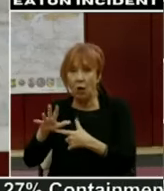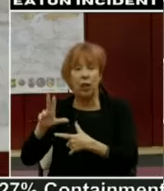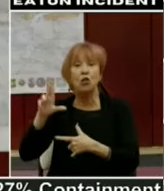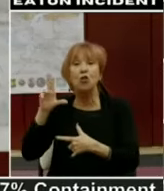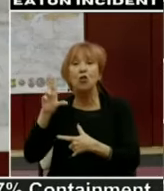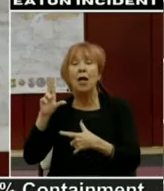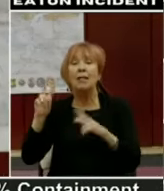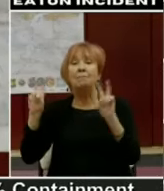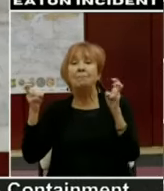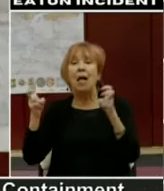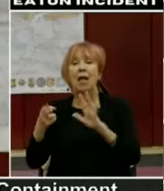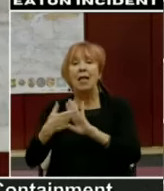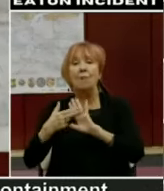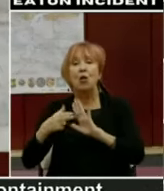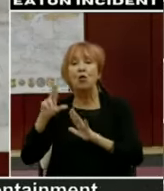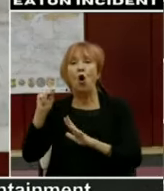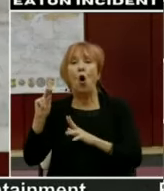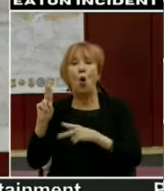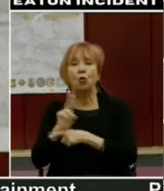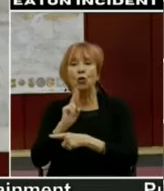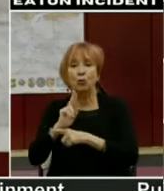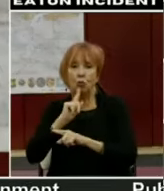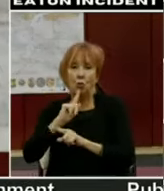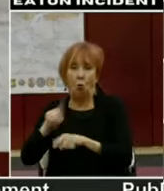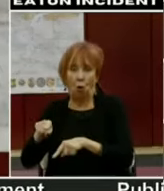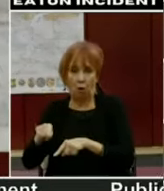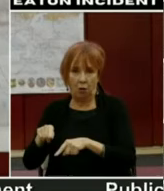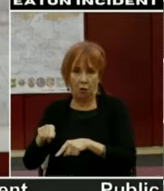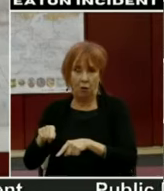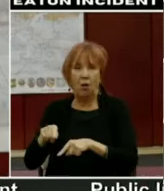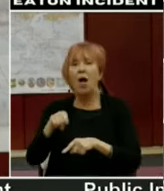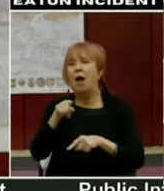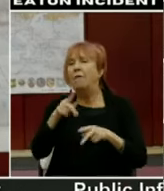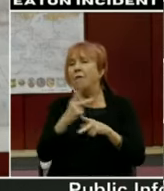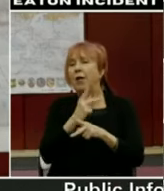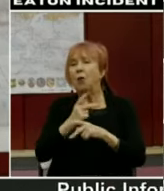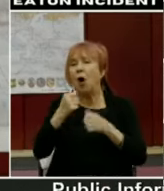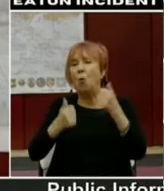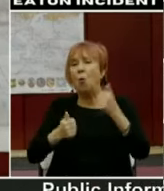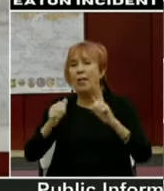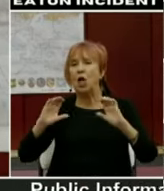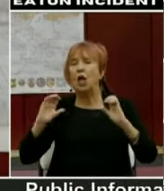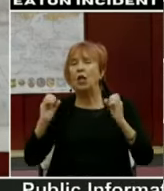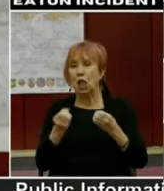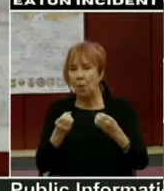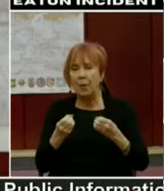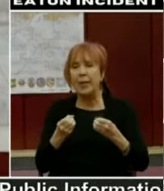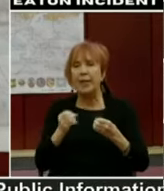use order. You can go again to find out who your water company is by going to